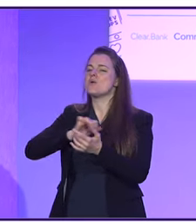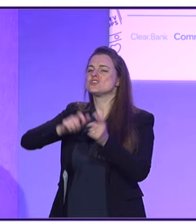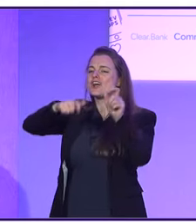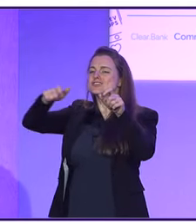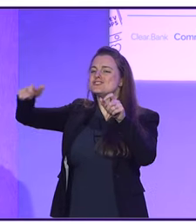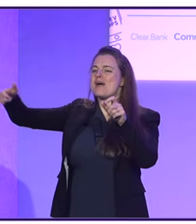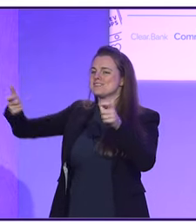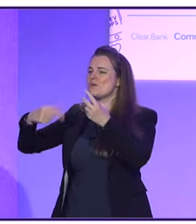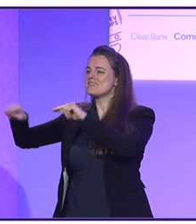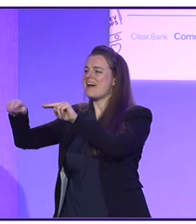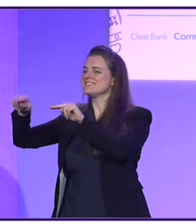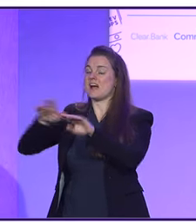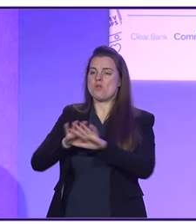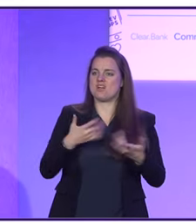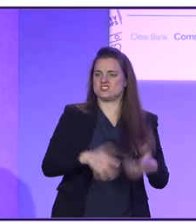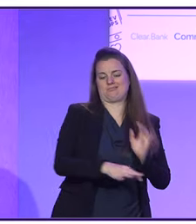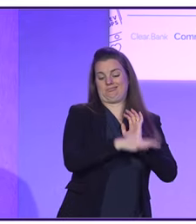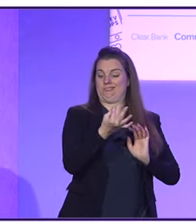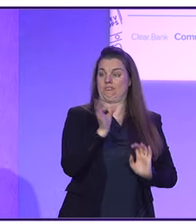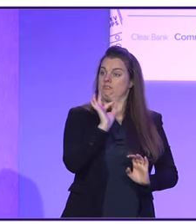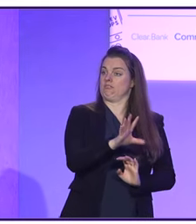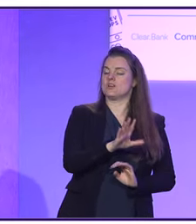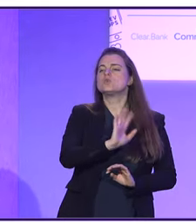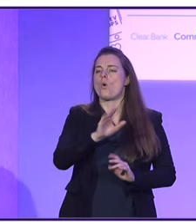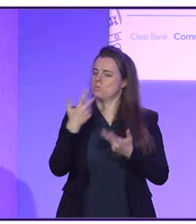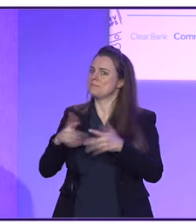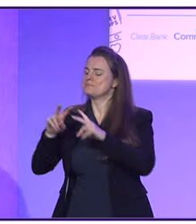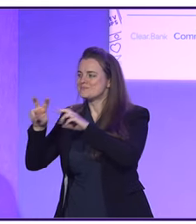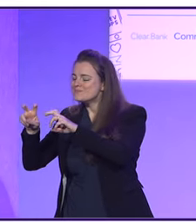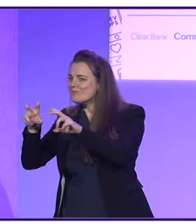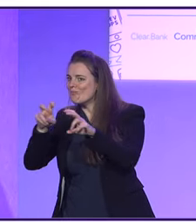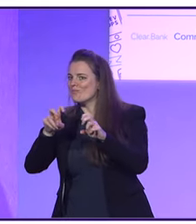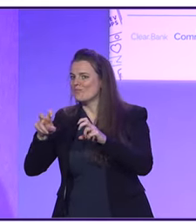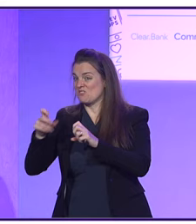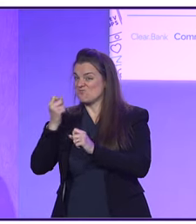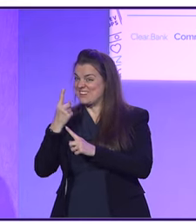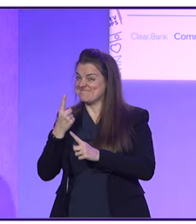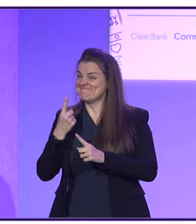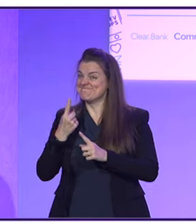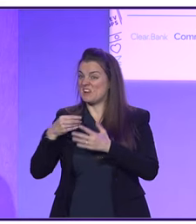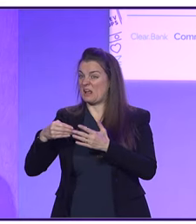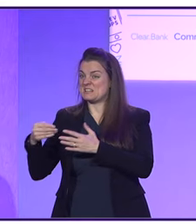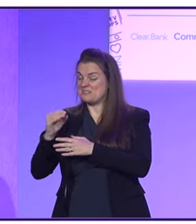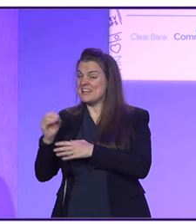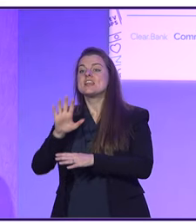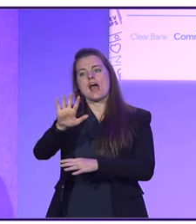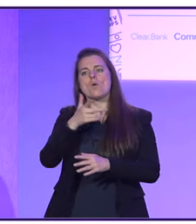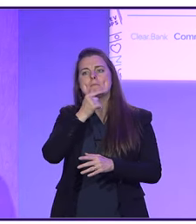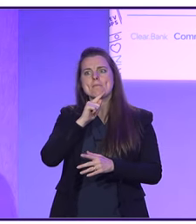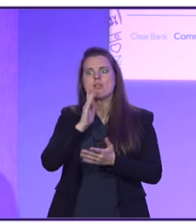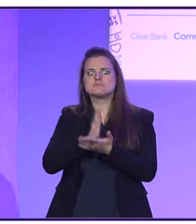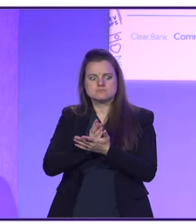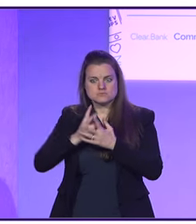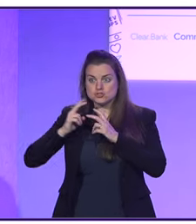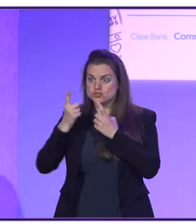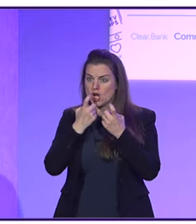a lot of other companies. We've been doing a lot of research for a really long time. People index a huge amount of data, an unbelievable amount of